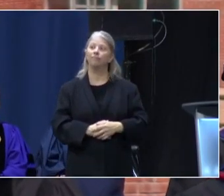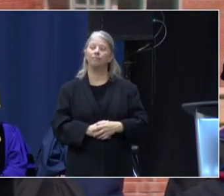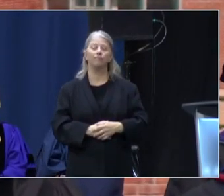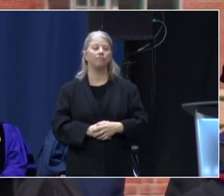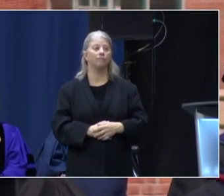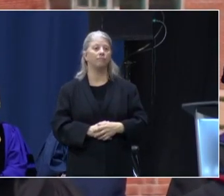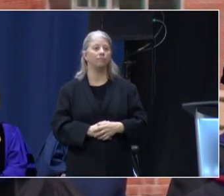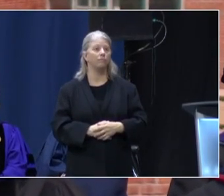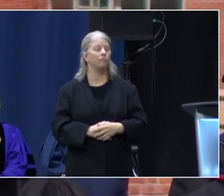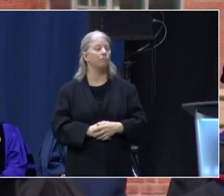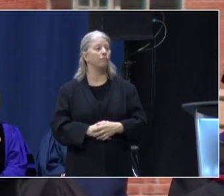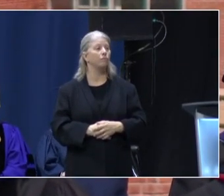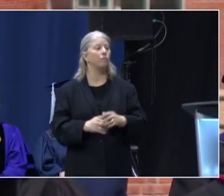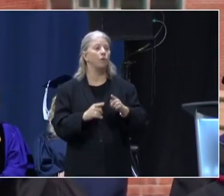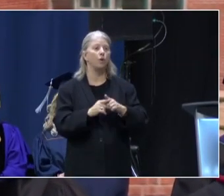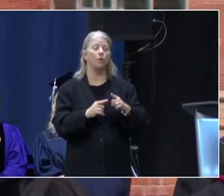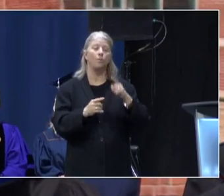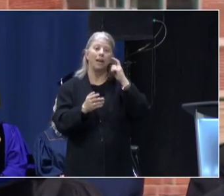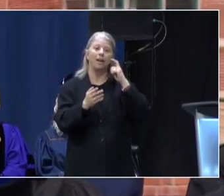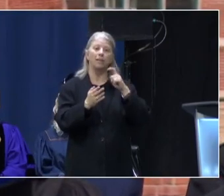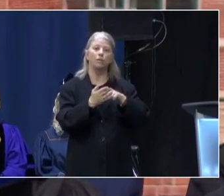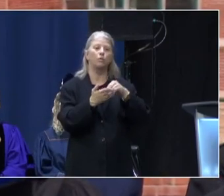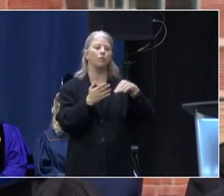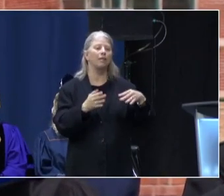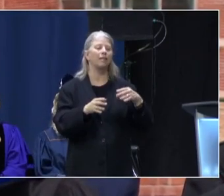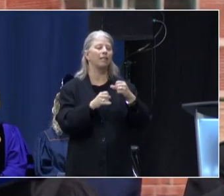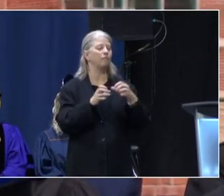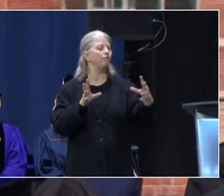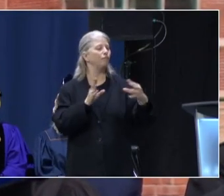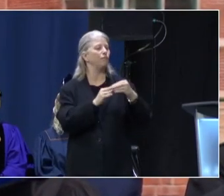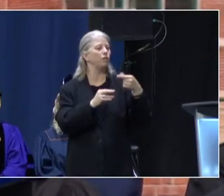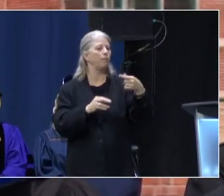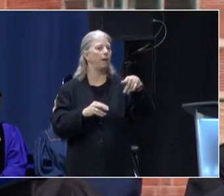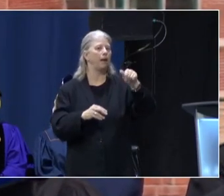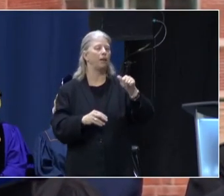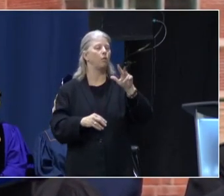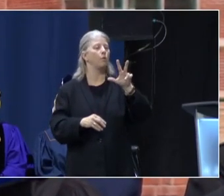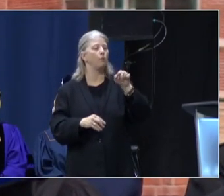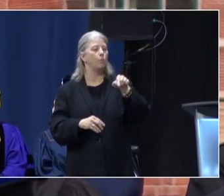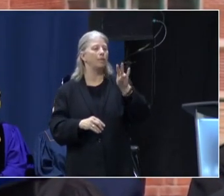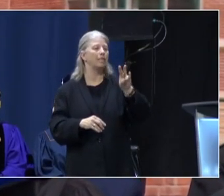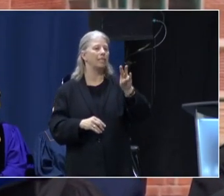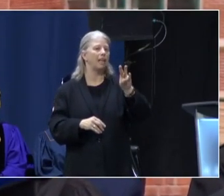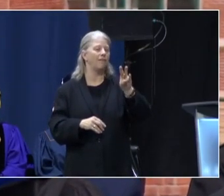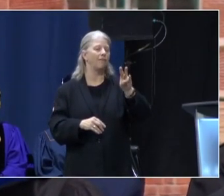And cum laude recognition is for students who've maintained a cumulative GPA between 3.7 and